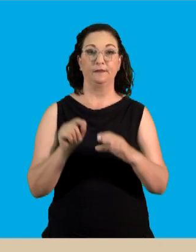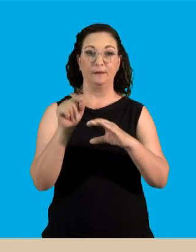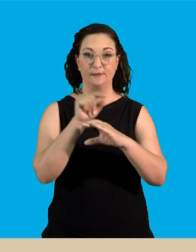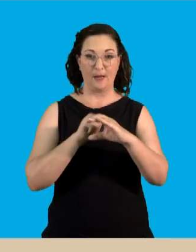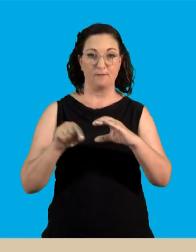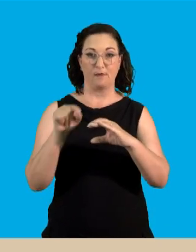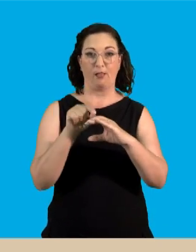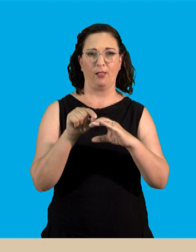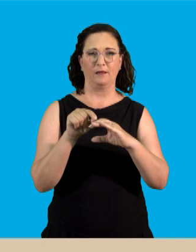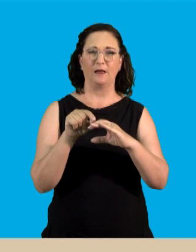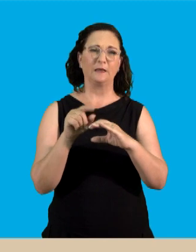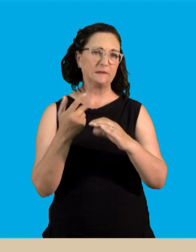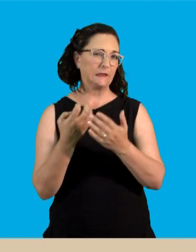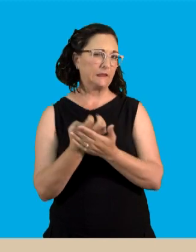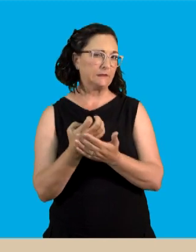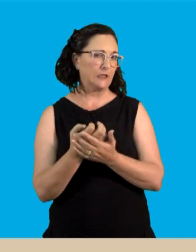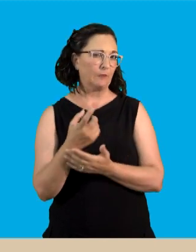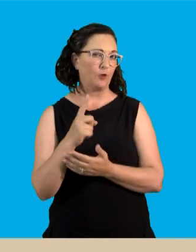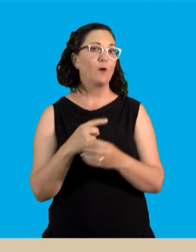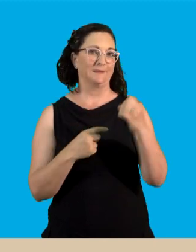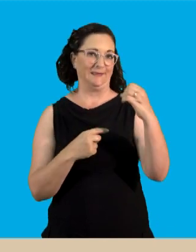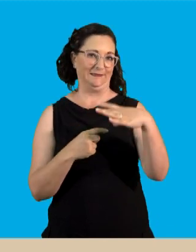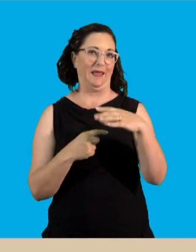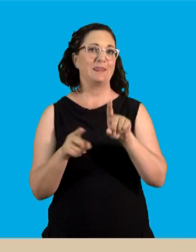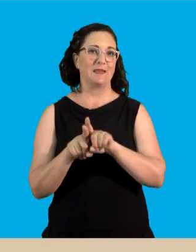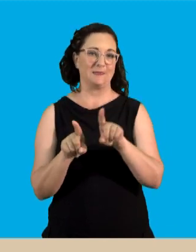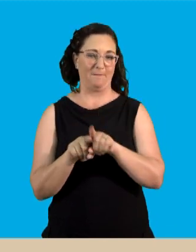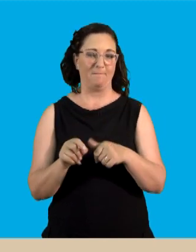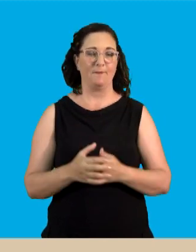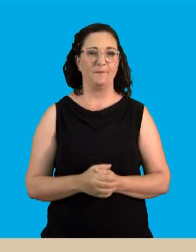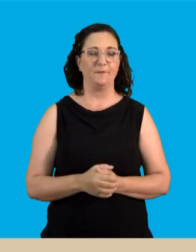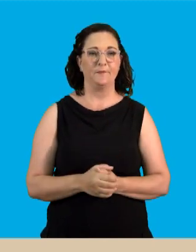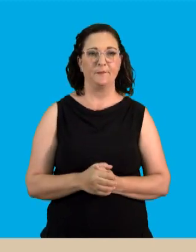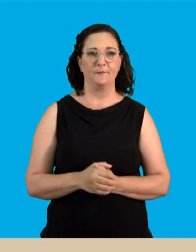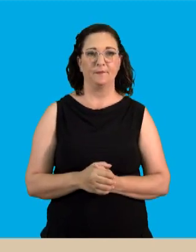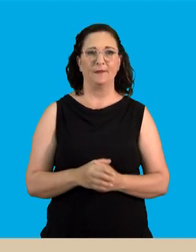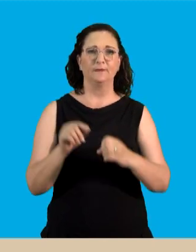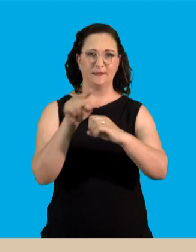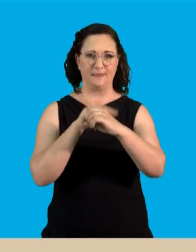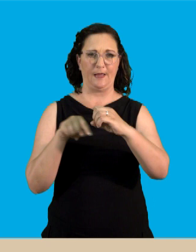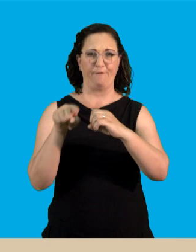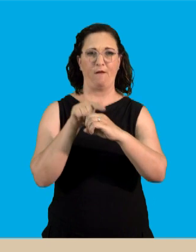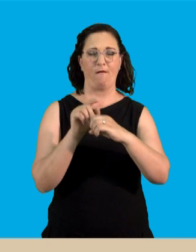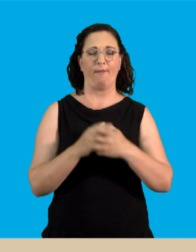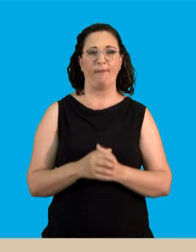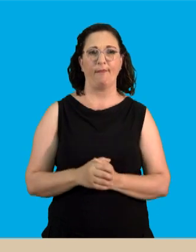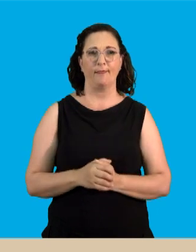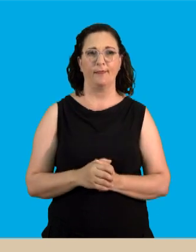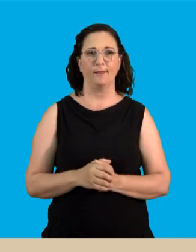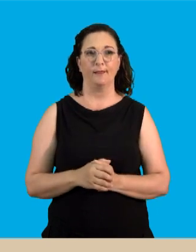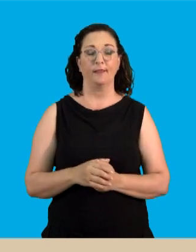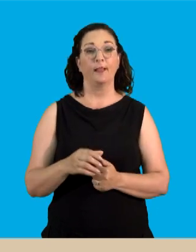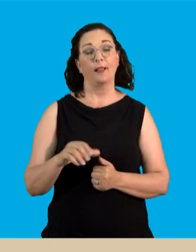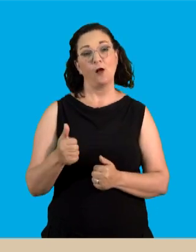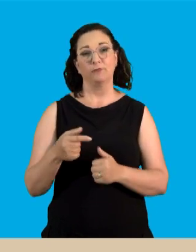spherical. Example of a spherical star is our sun, okay? So our sun is spherical, and